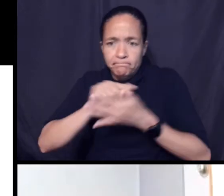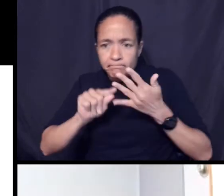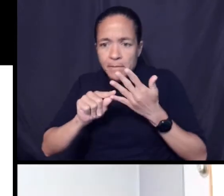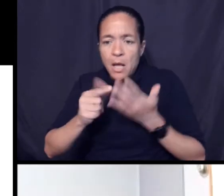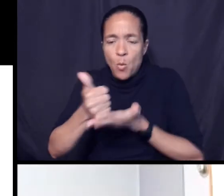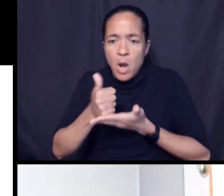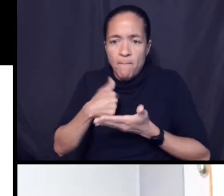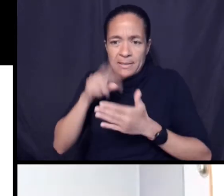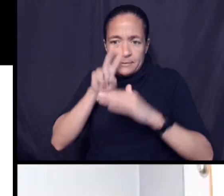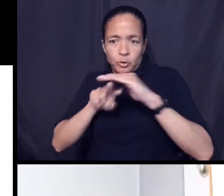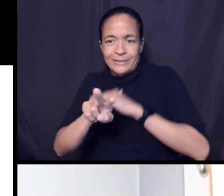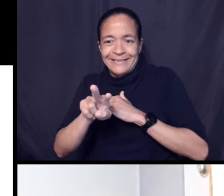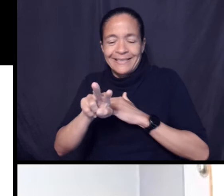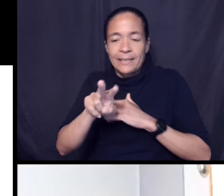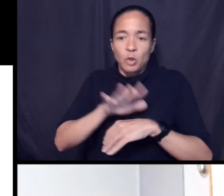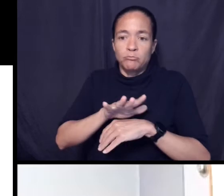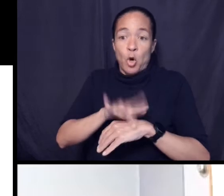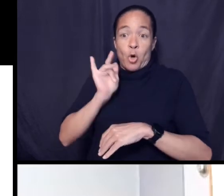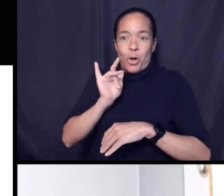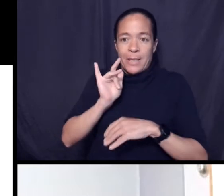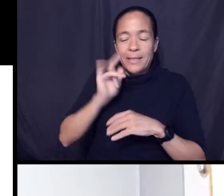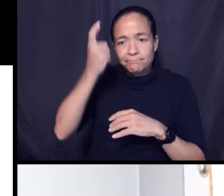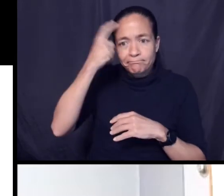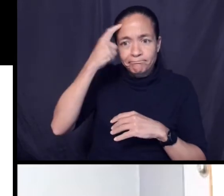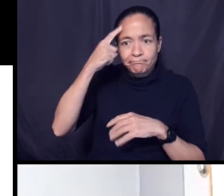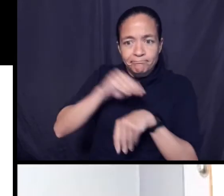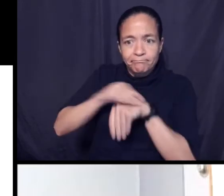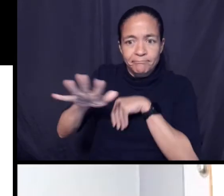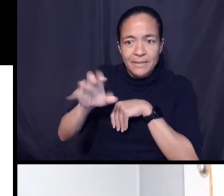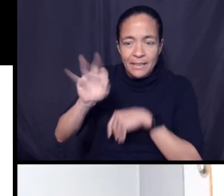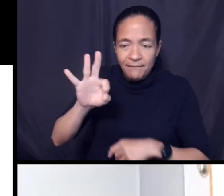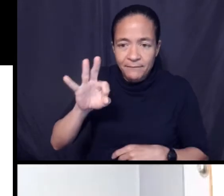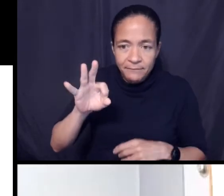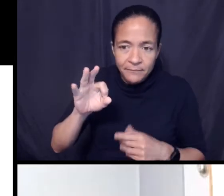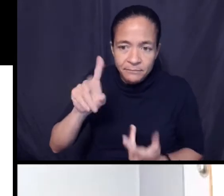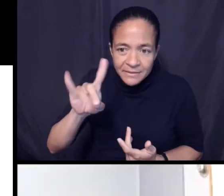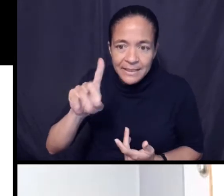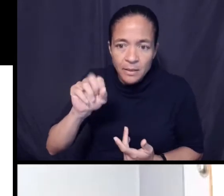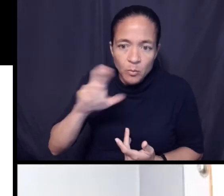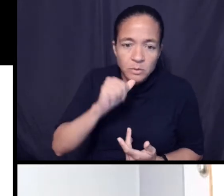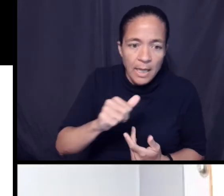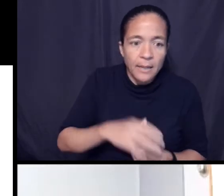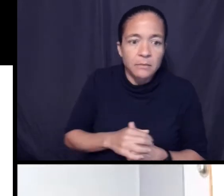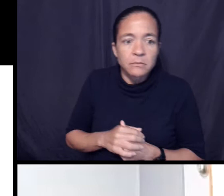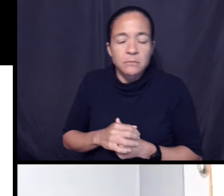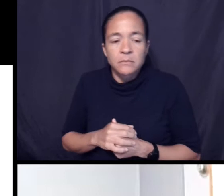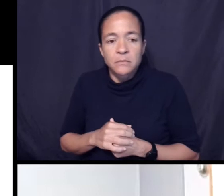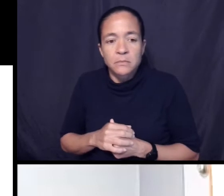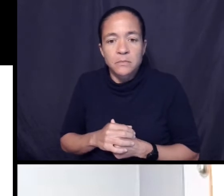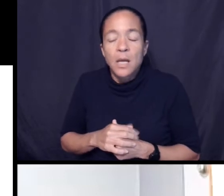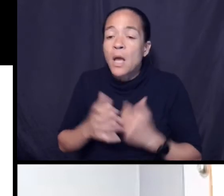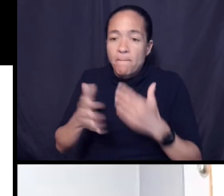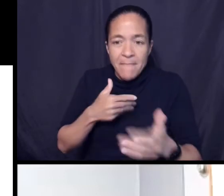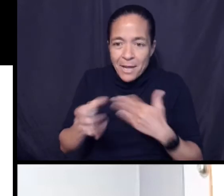predict this even from early on. About 10-20% who have congenital CMV, whether they stay